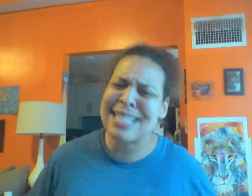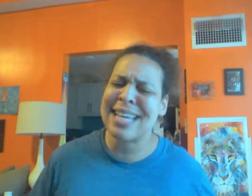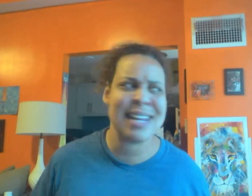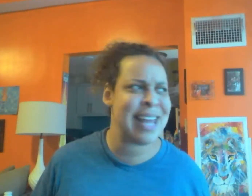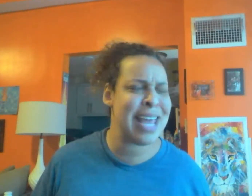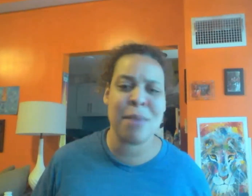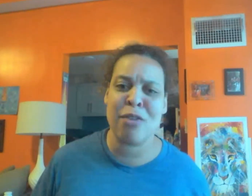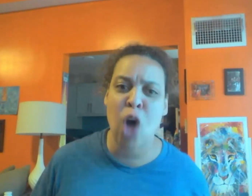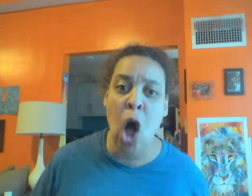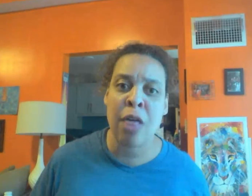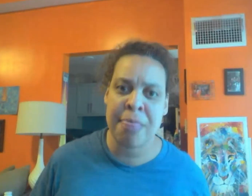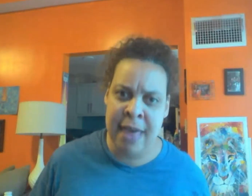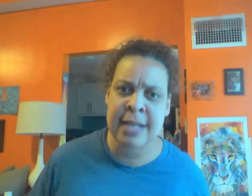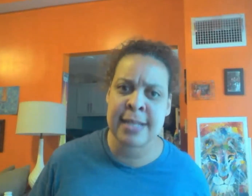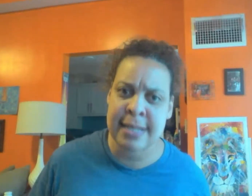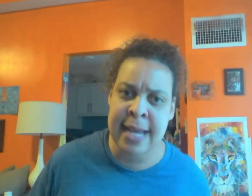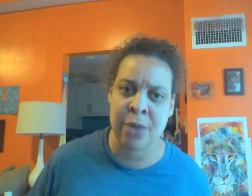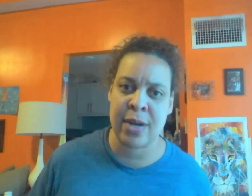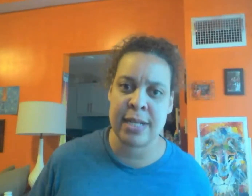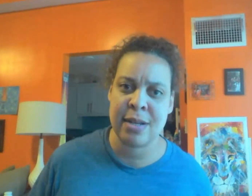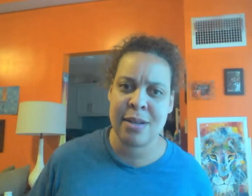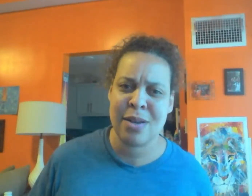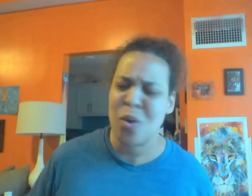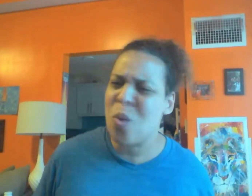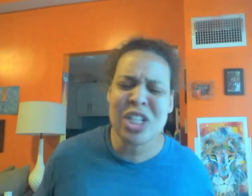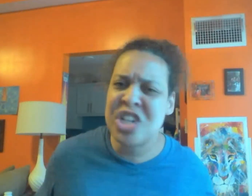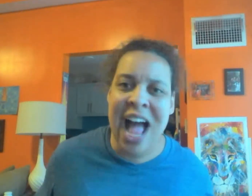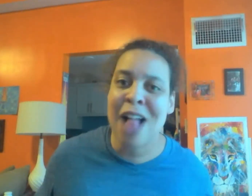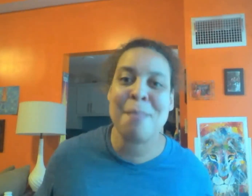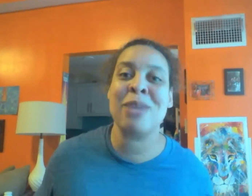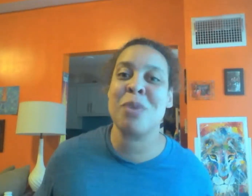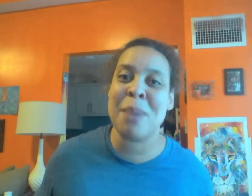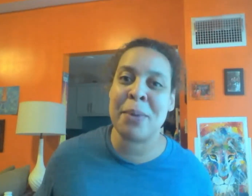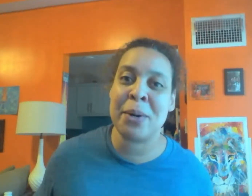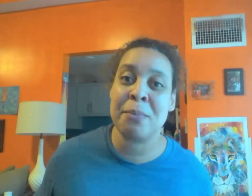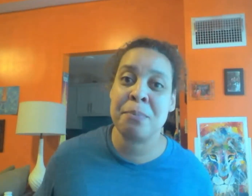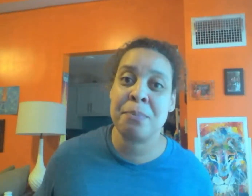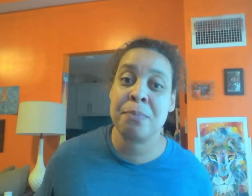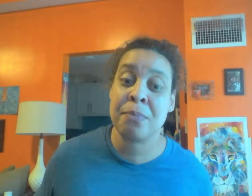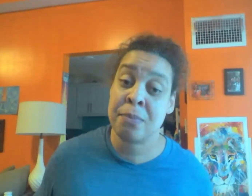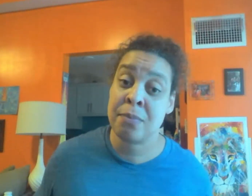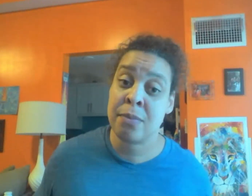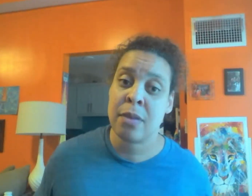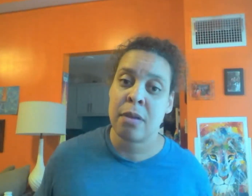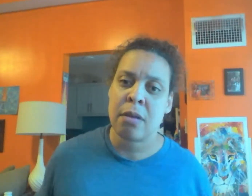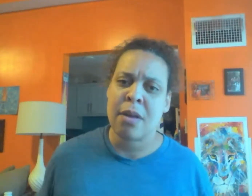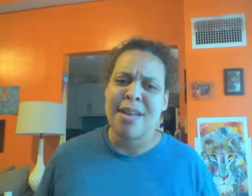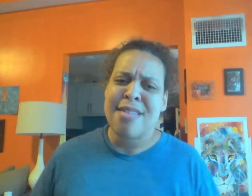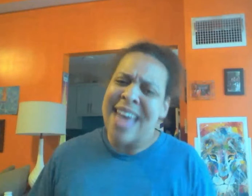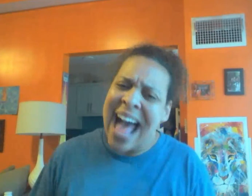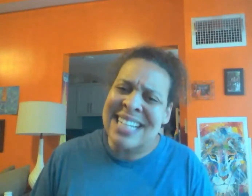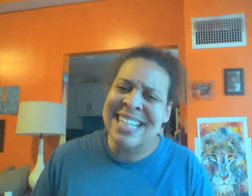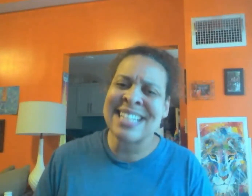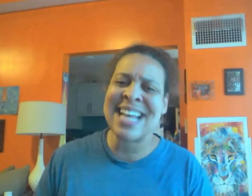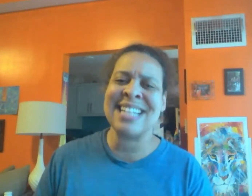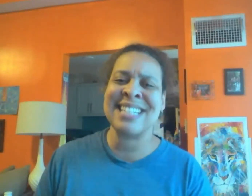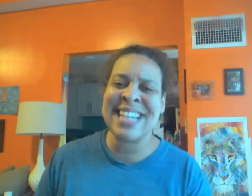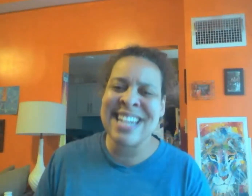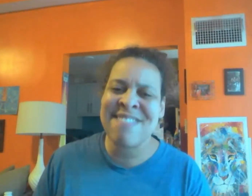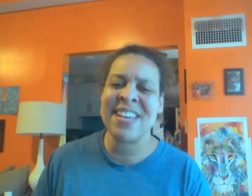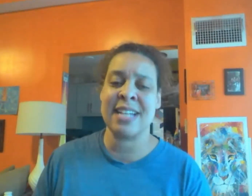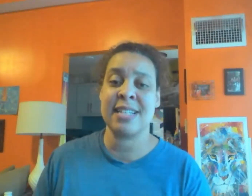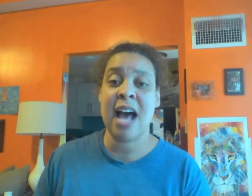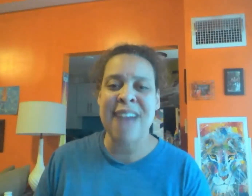I ask in the name of all things sacred, what shall men remember? The essence